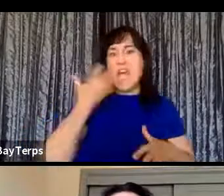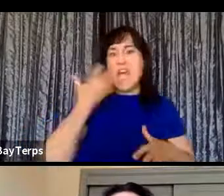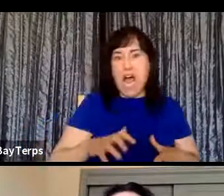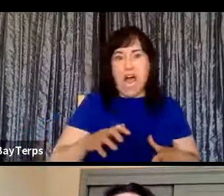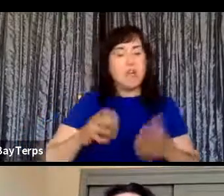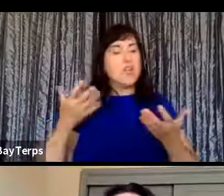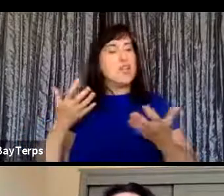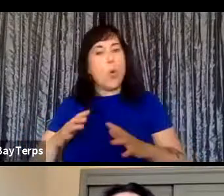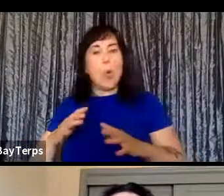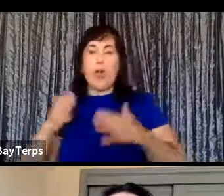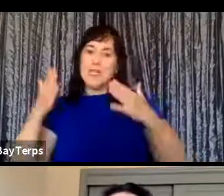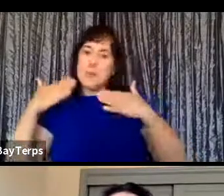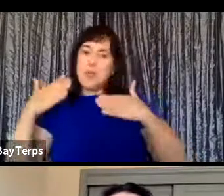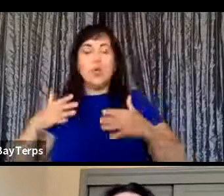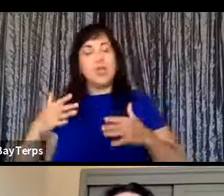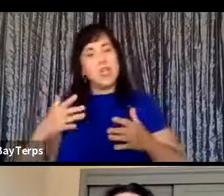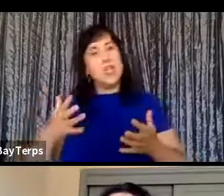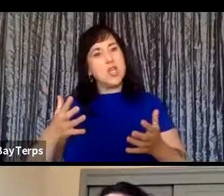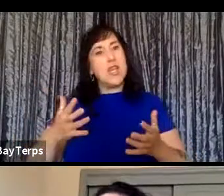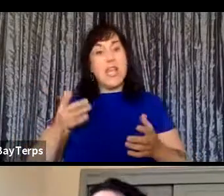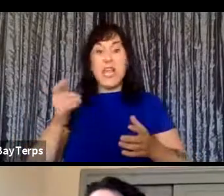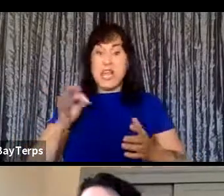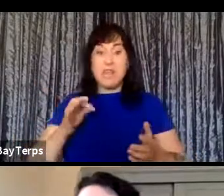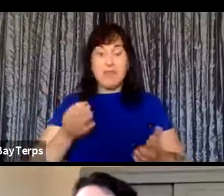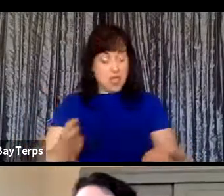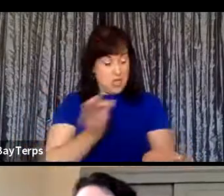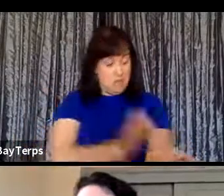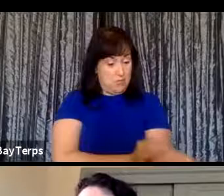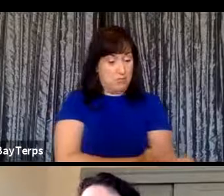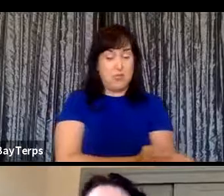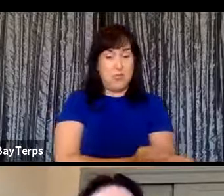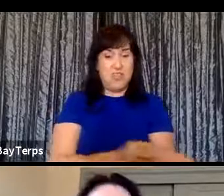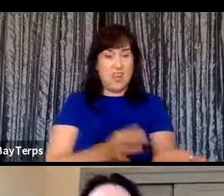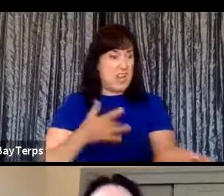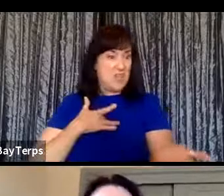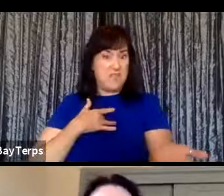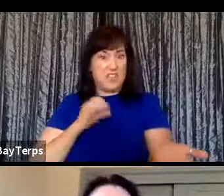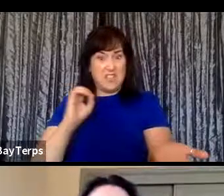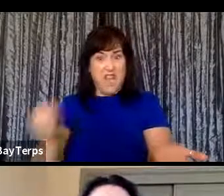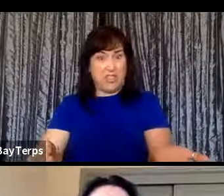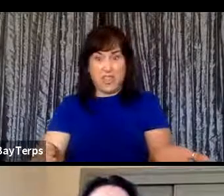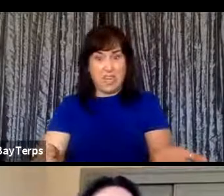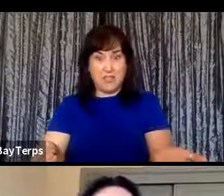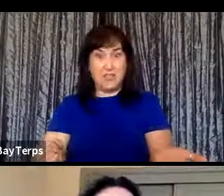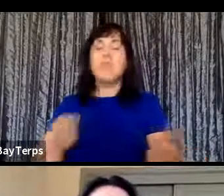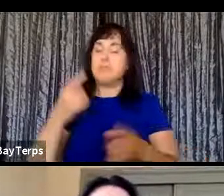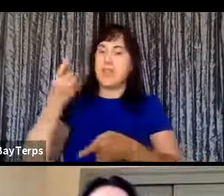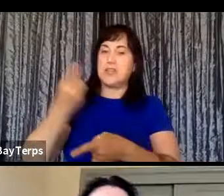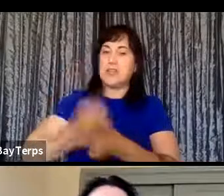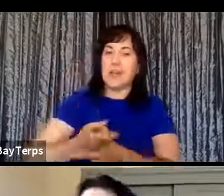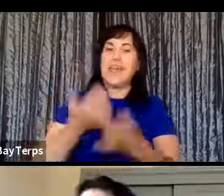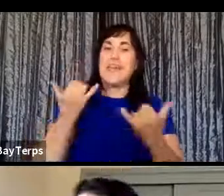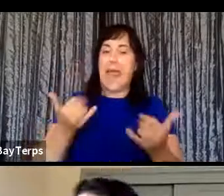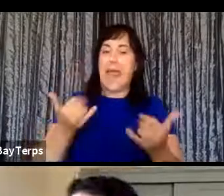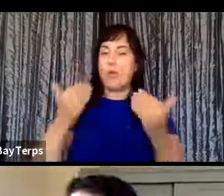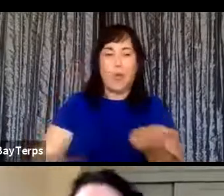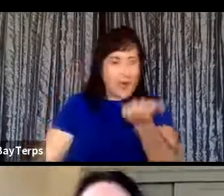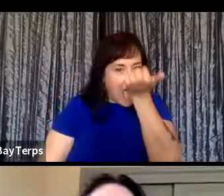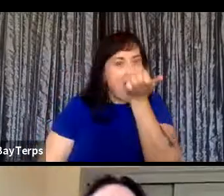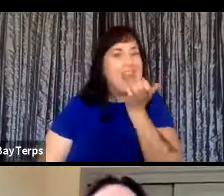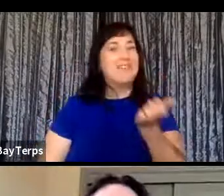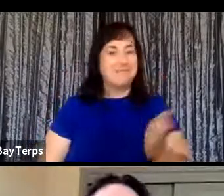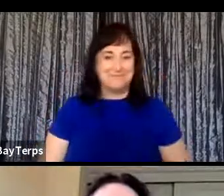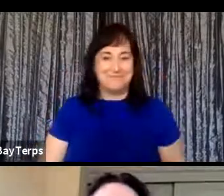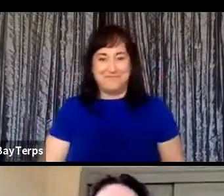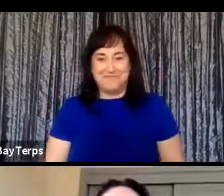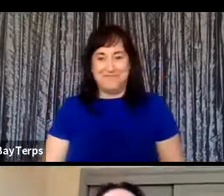in the middle, Jennifer. Okay, if you can't feel a difference, that's body temperature. Now feel free to lick the chocolate away. Yep, I like that,